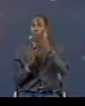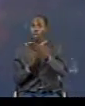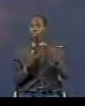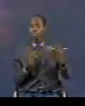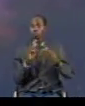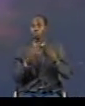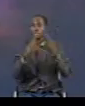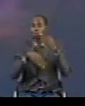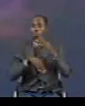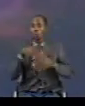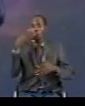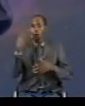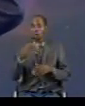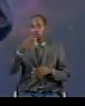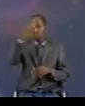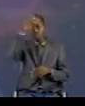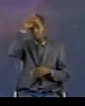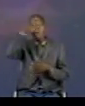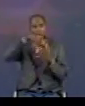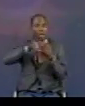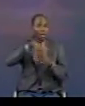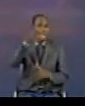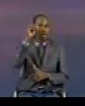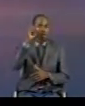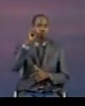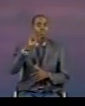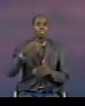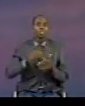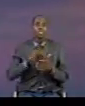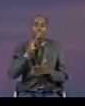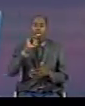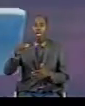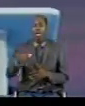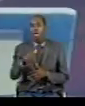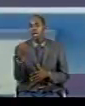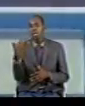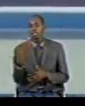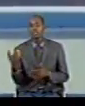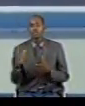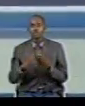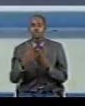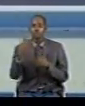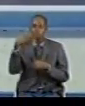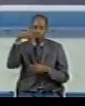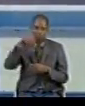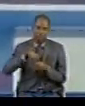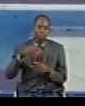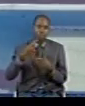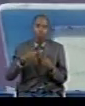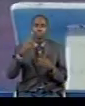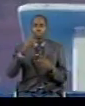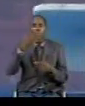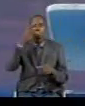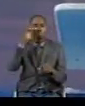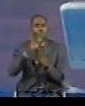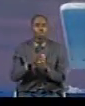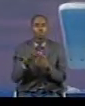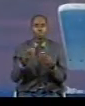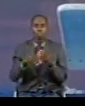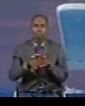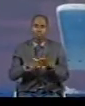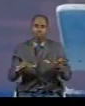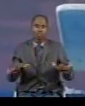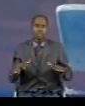Egypt, out. It's another thing to get into the promised land. And that's the